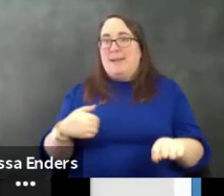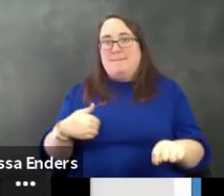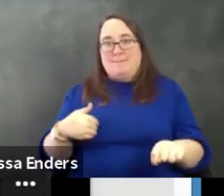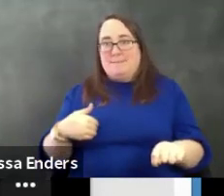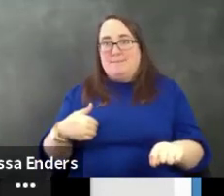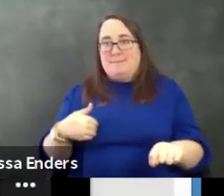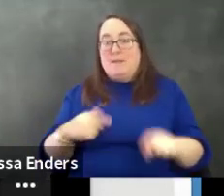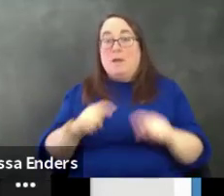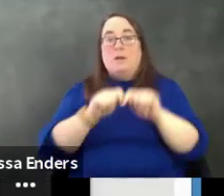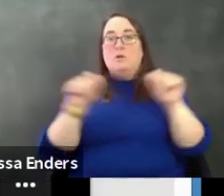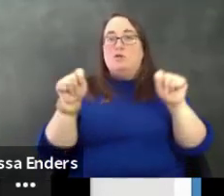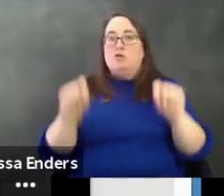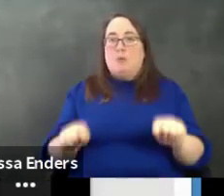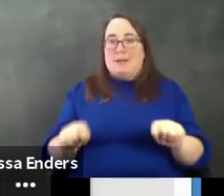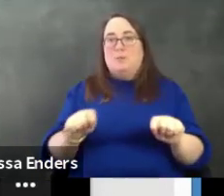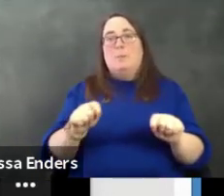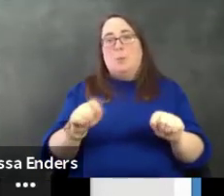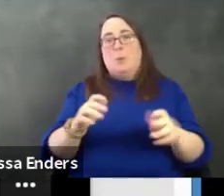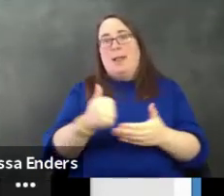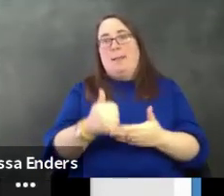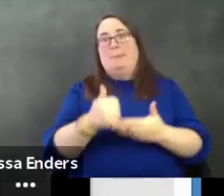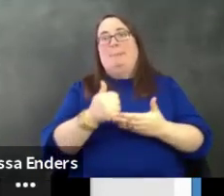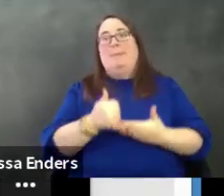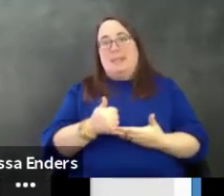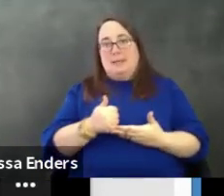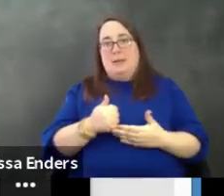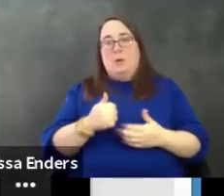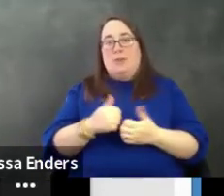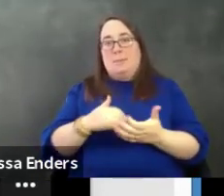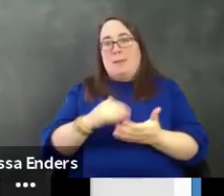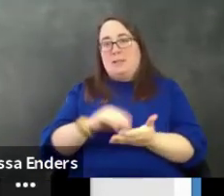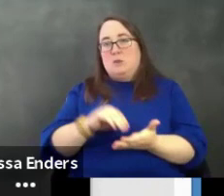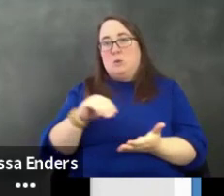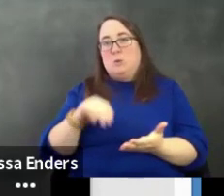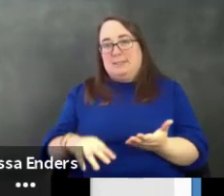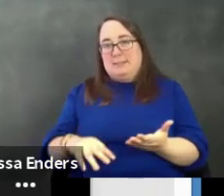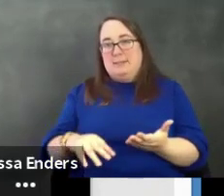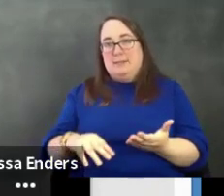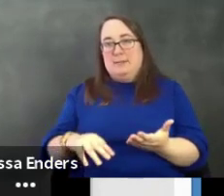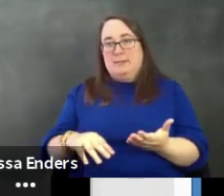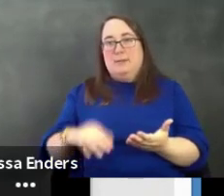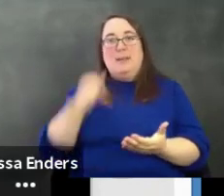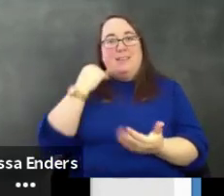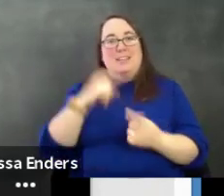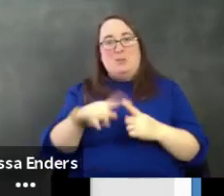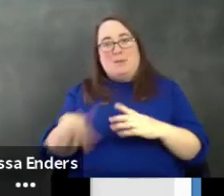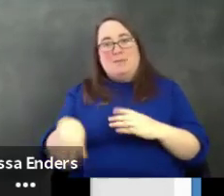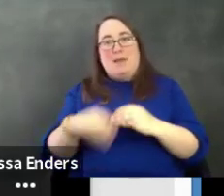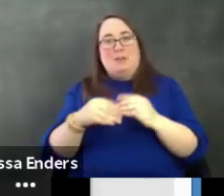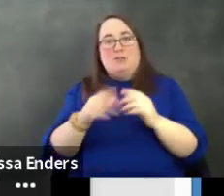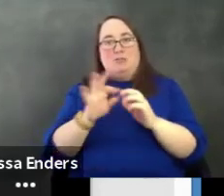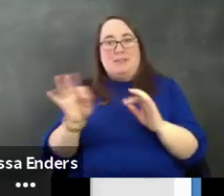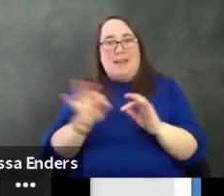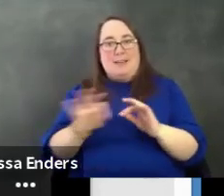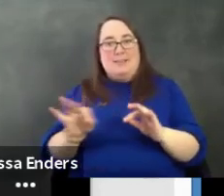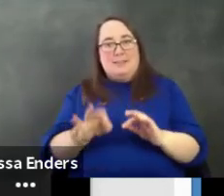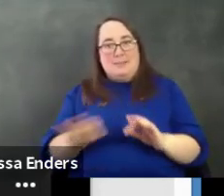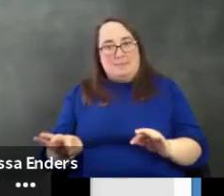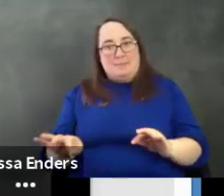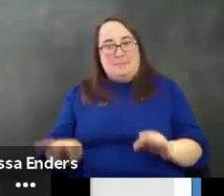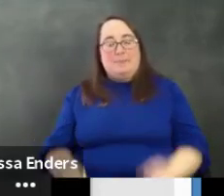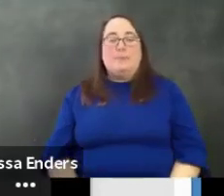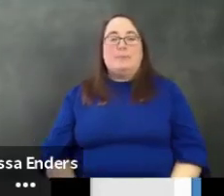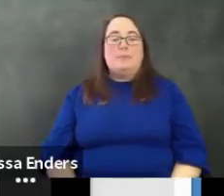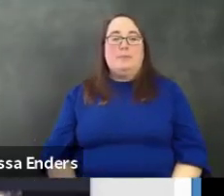because the transcript will help me with my students if I need to have that extra text support, okay?